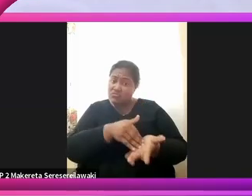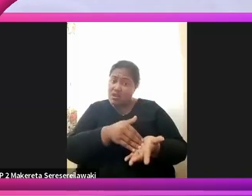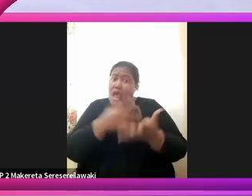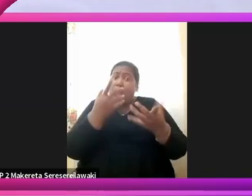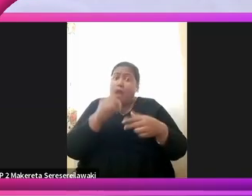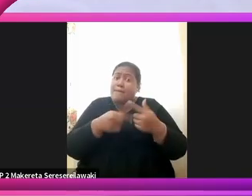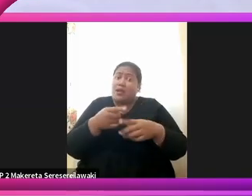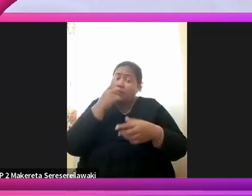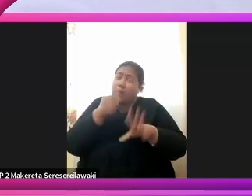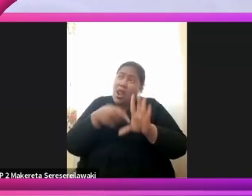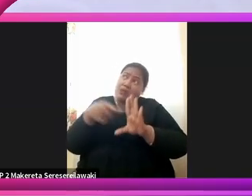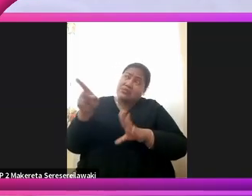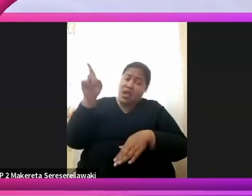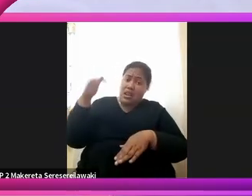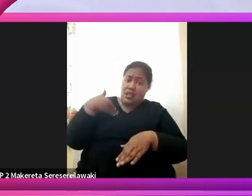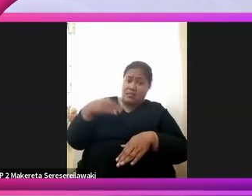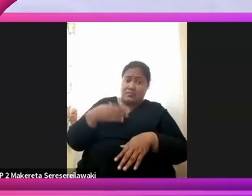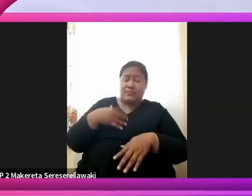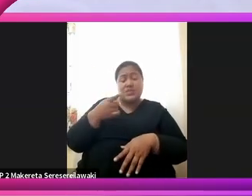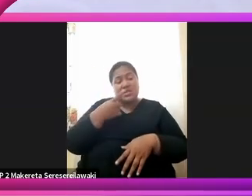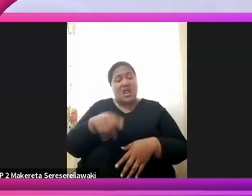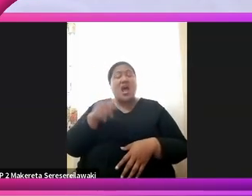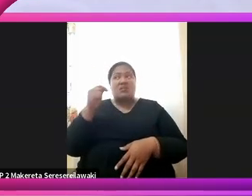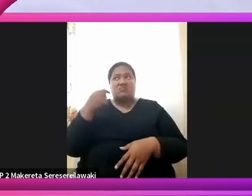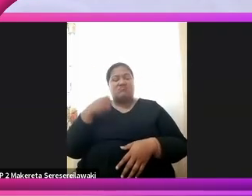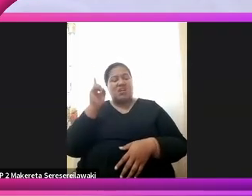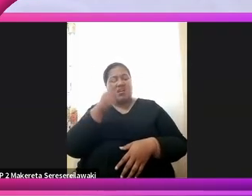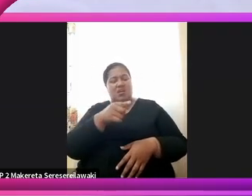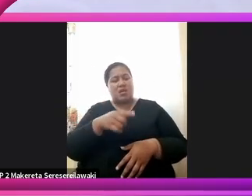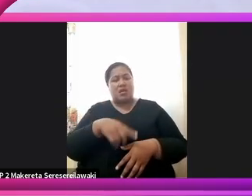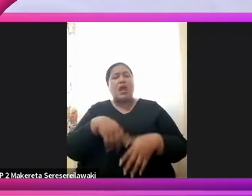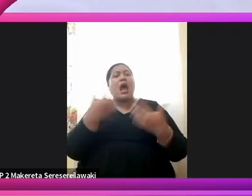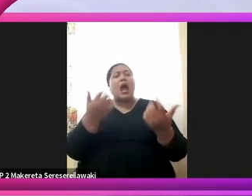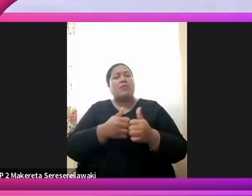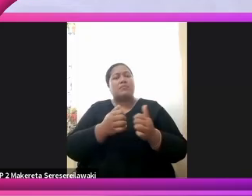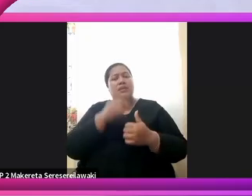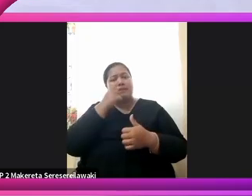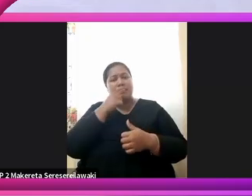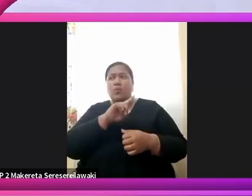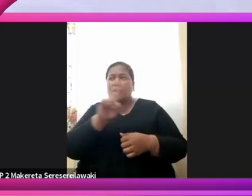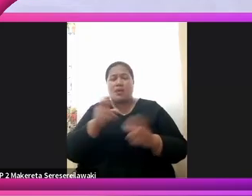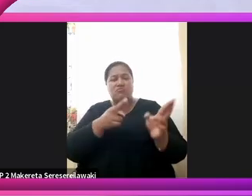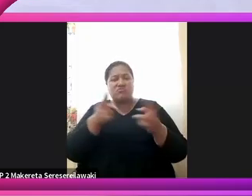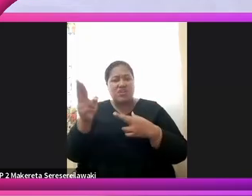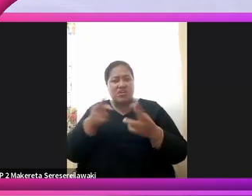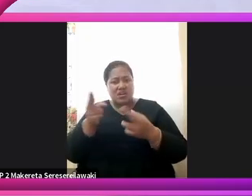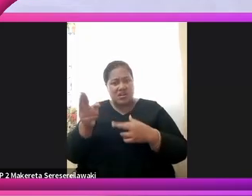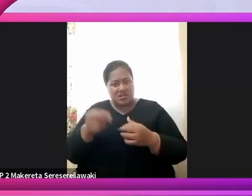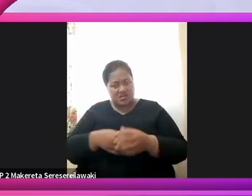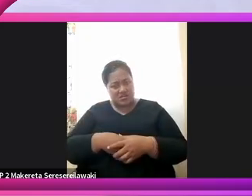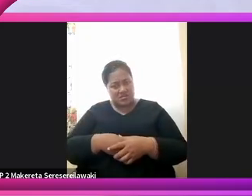services? They will say, oh, I refer to that, but how many people will come to referral services? So that one